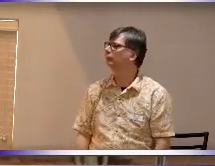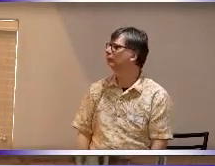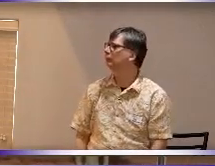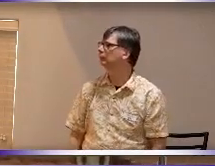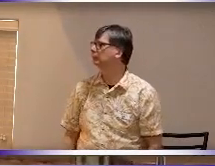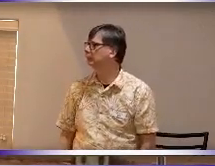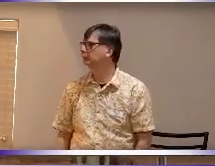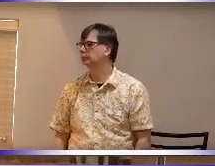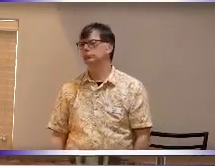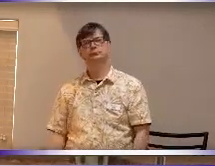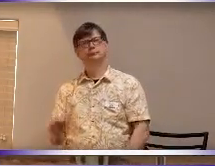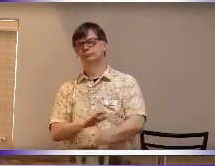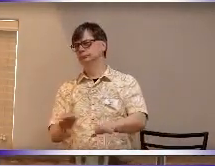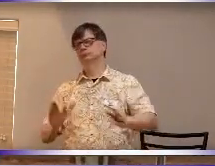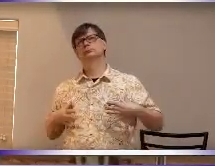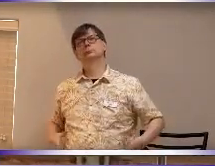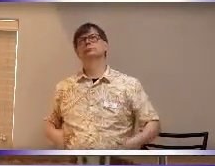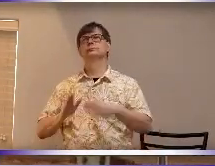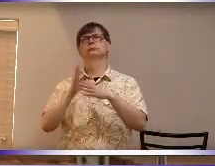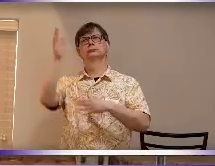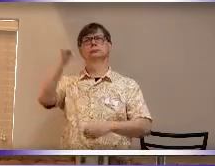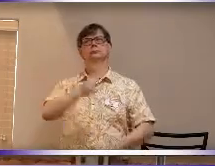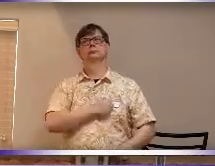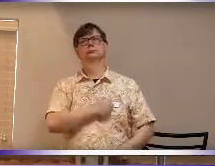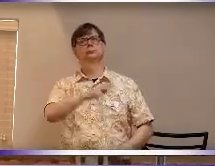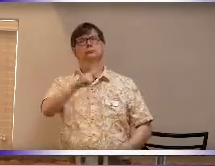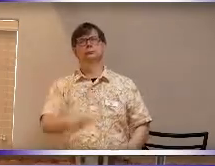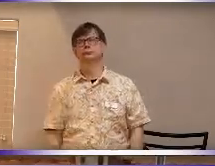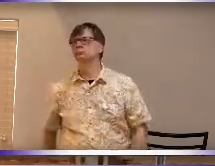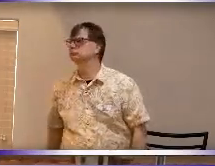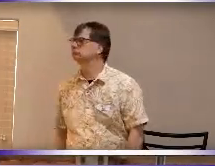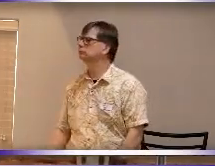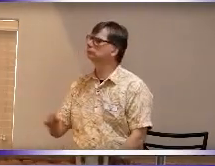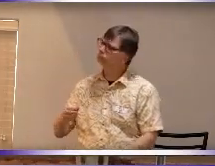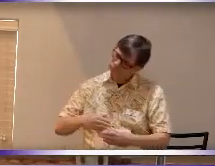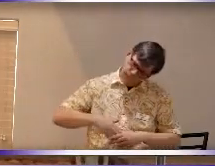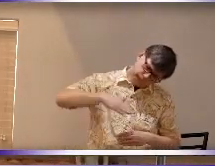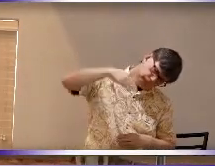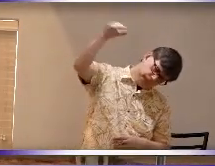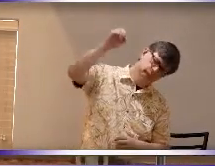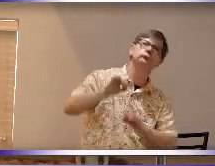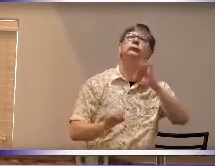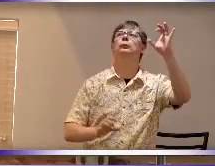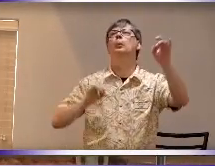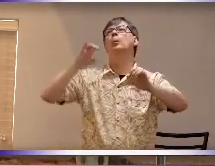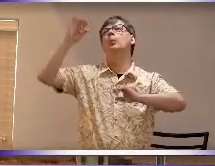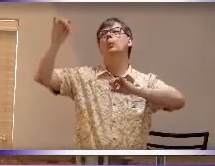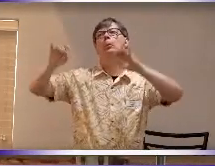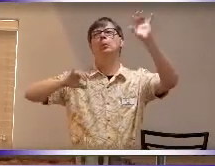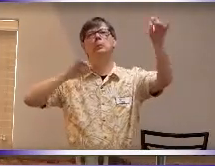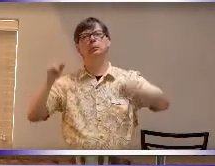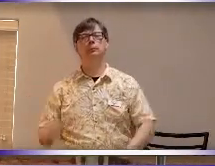lived up to its promise. Instead, it's created, in fact, perhaps more bubbles than we